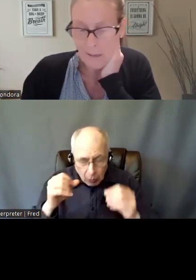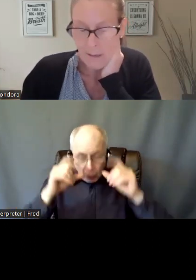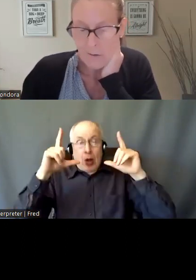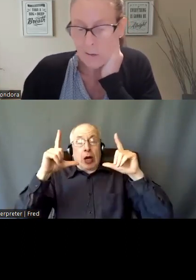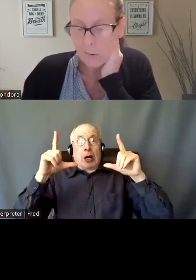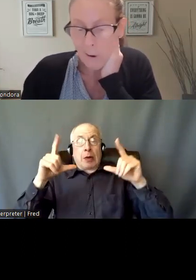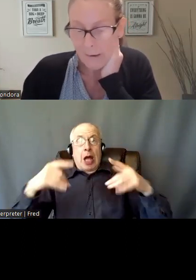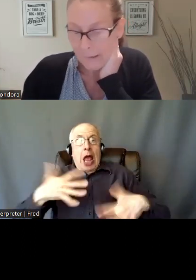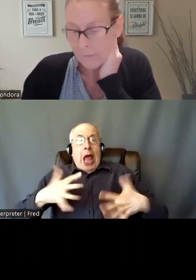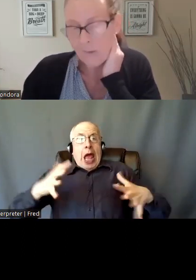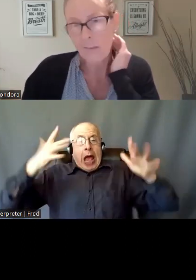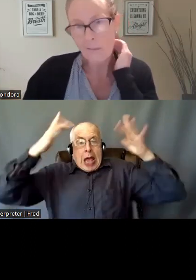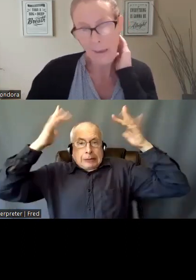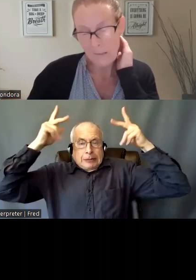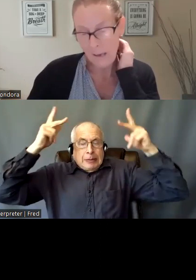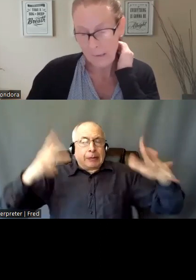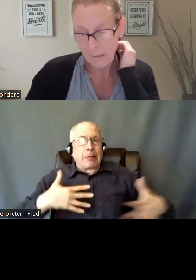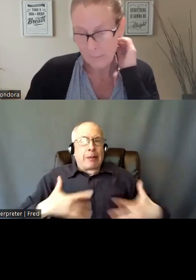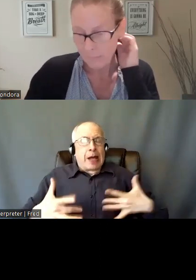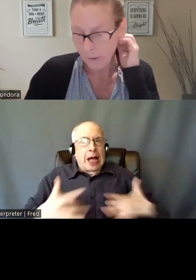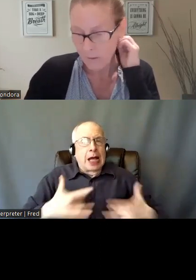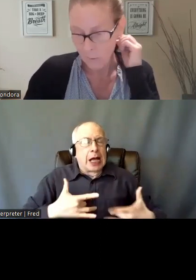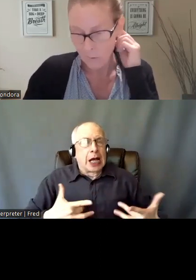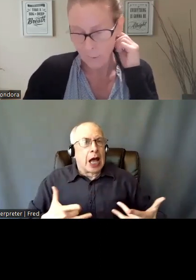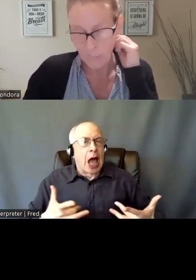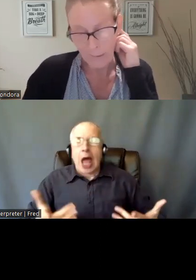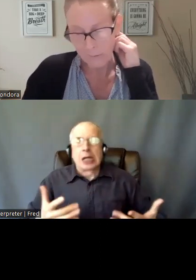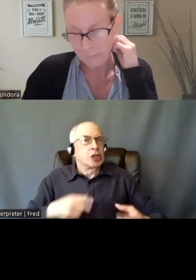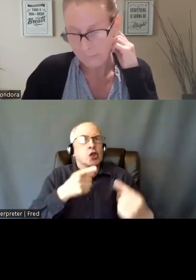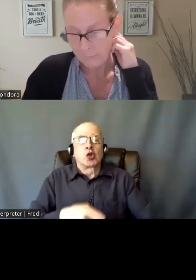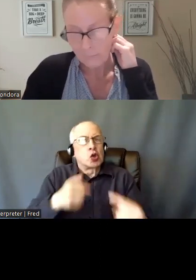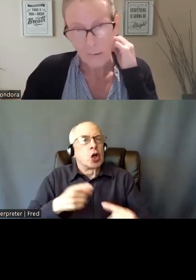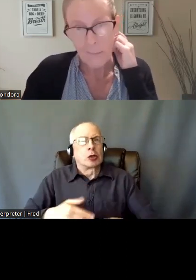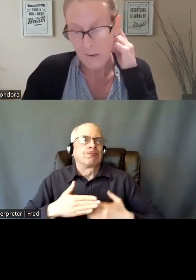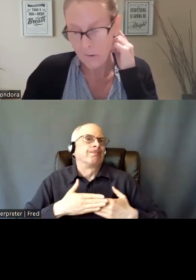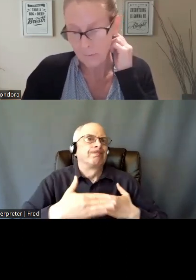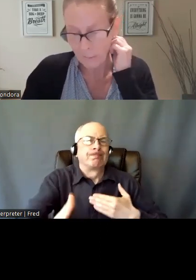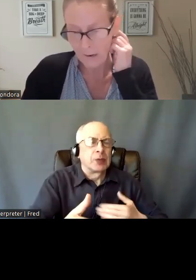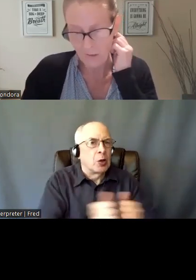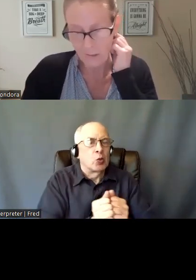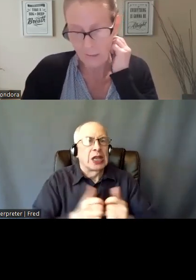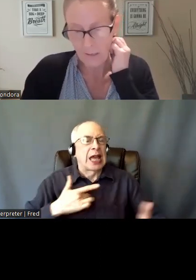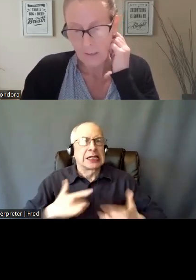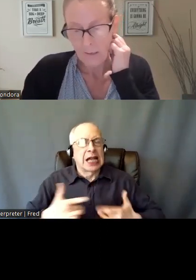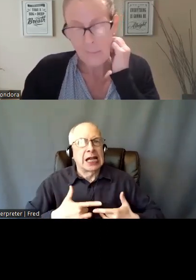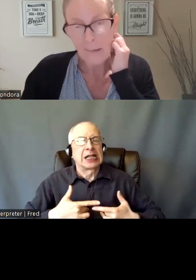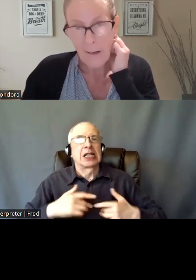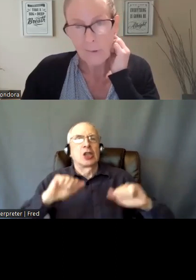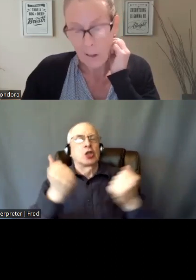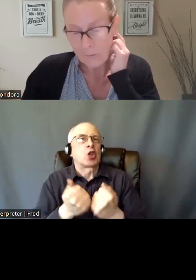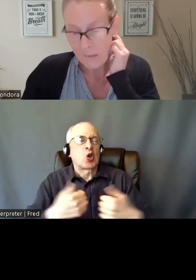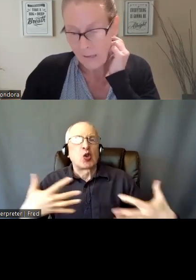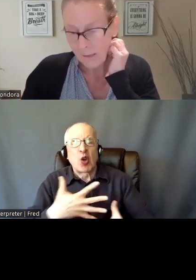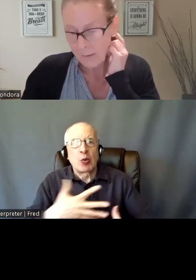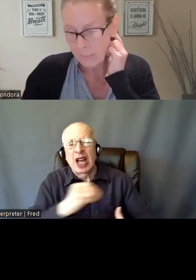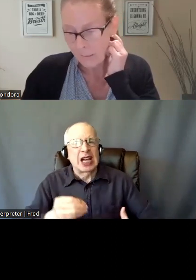she's struggled off and on ever since with anxiety and social phobia and major depression. It's been a lot